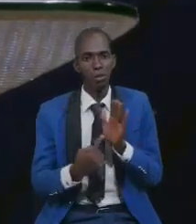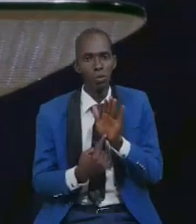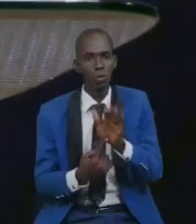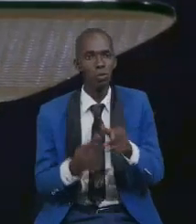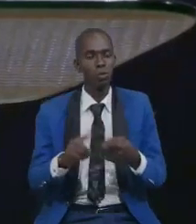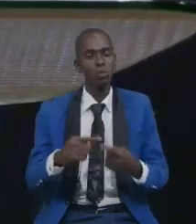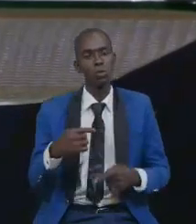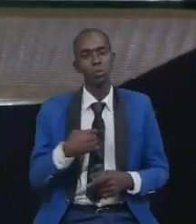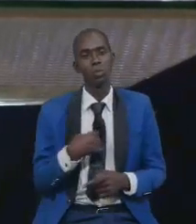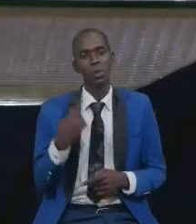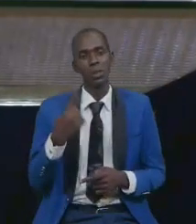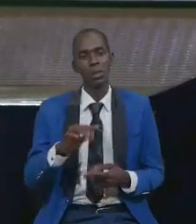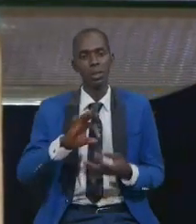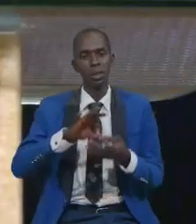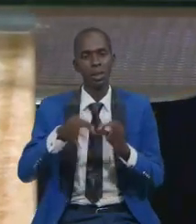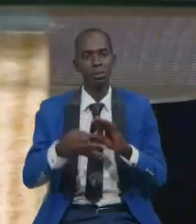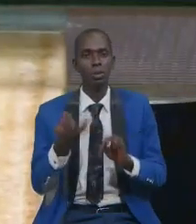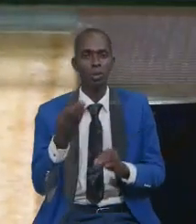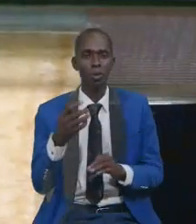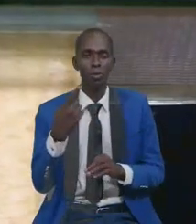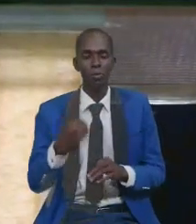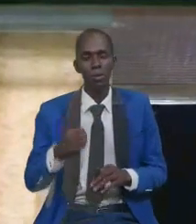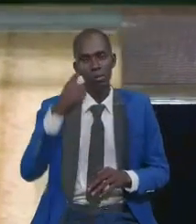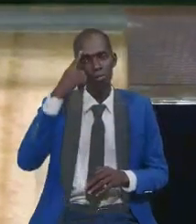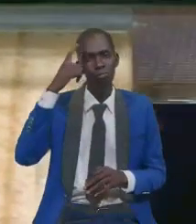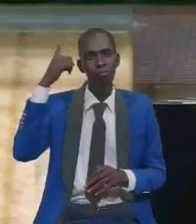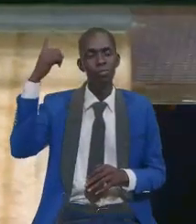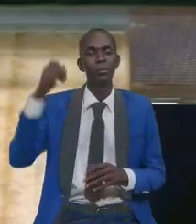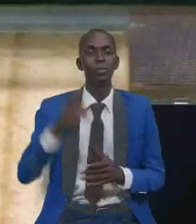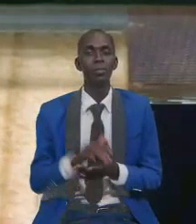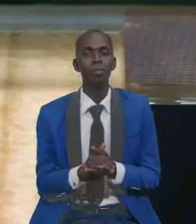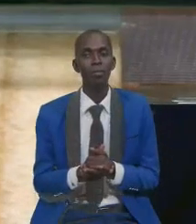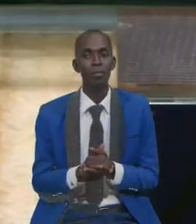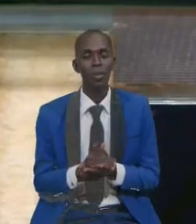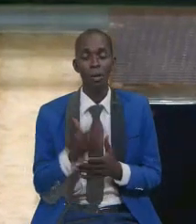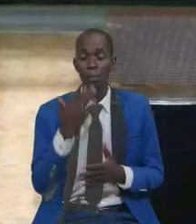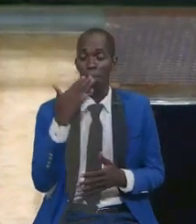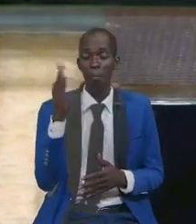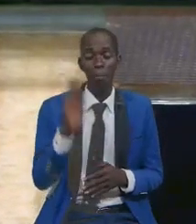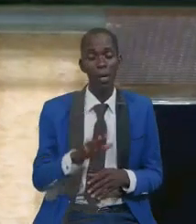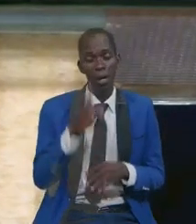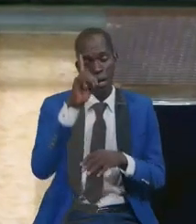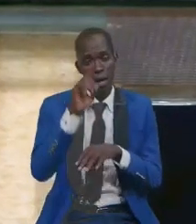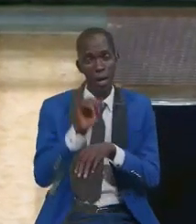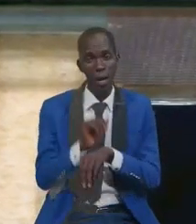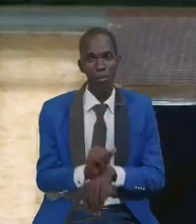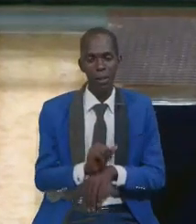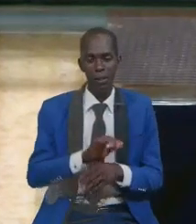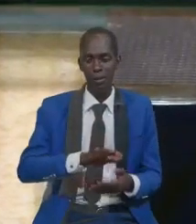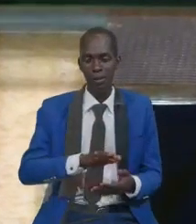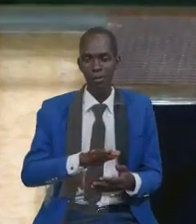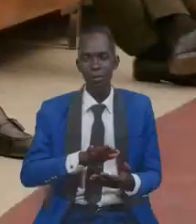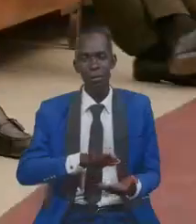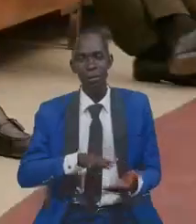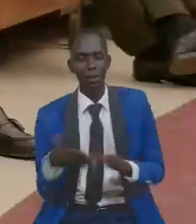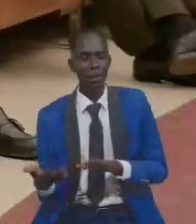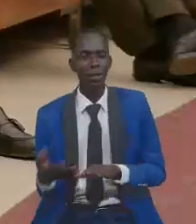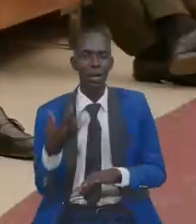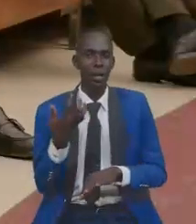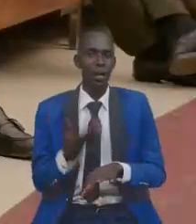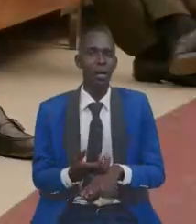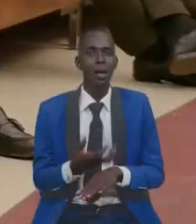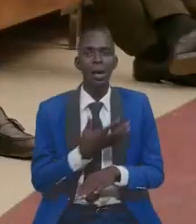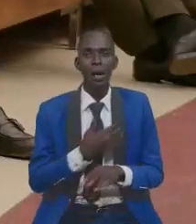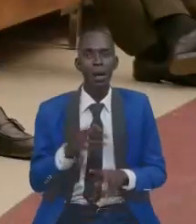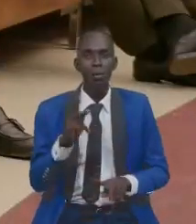the interpretation of the dream. Bad habits die hard, and people do